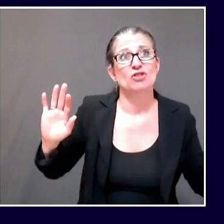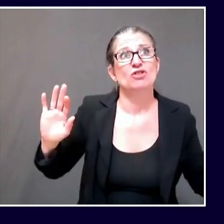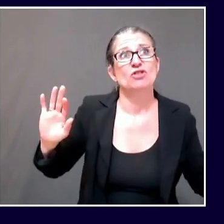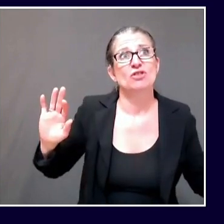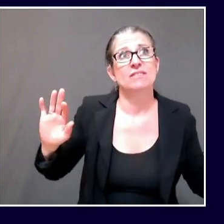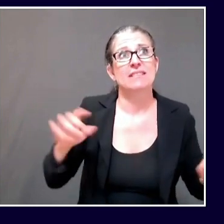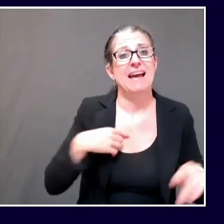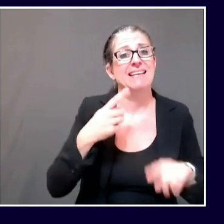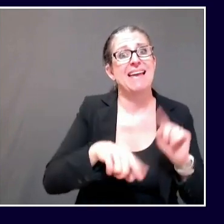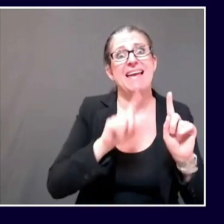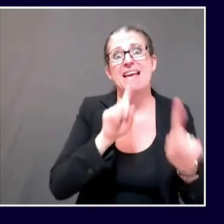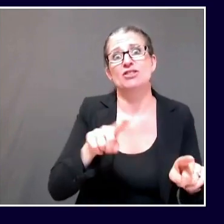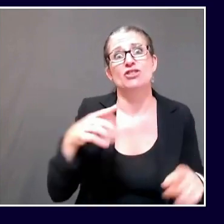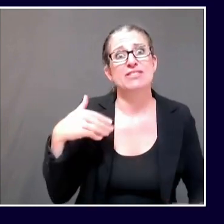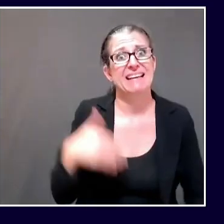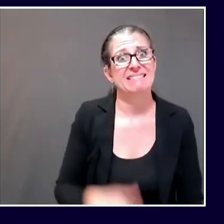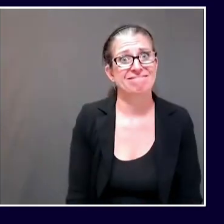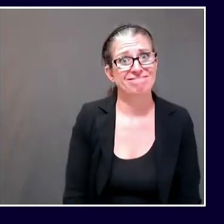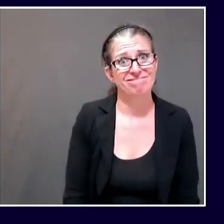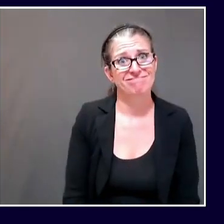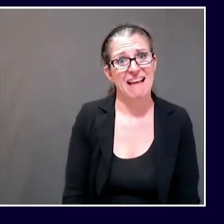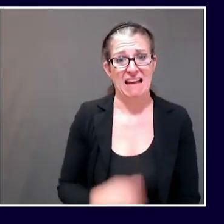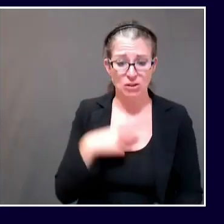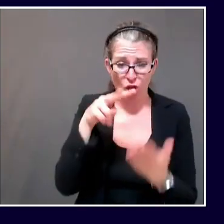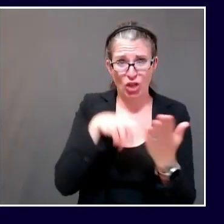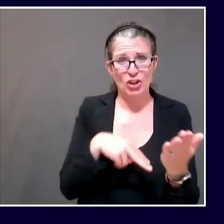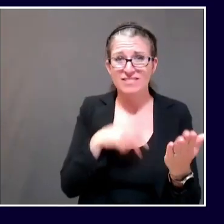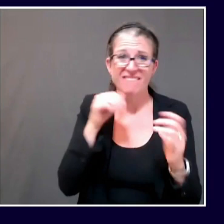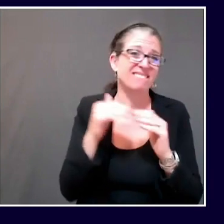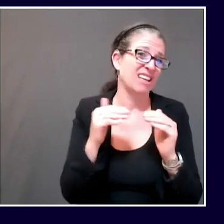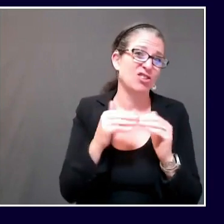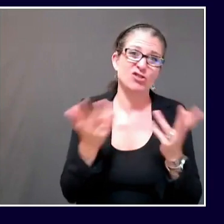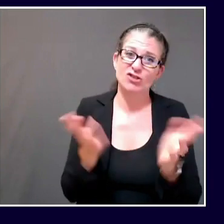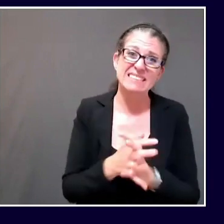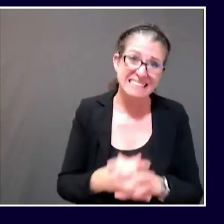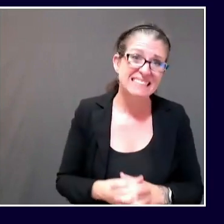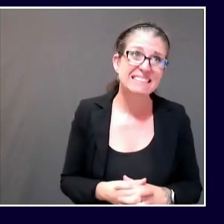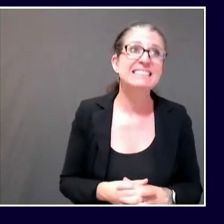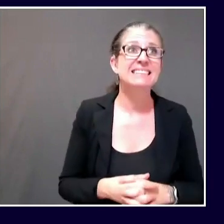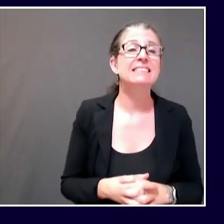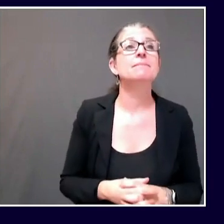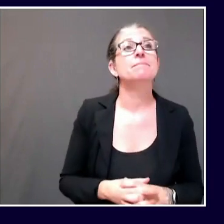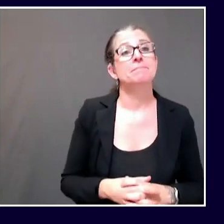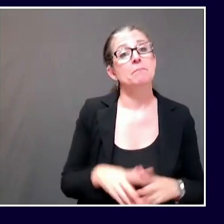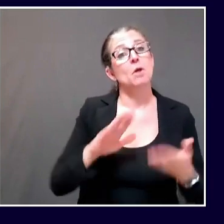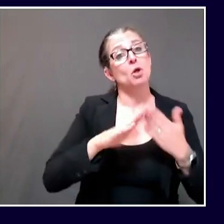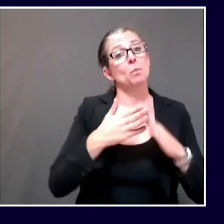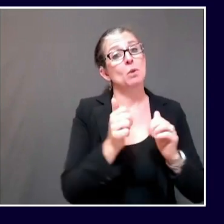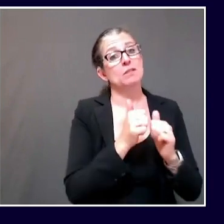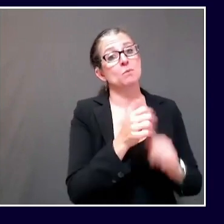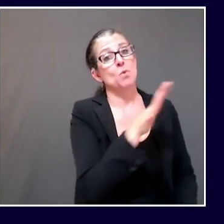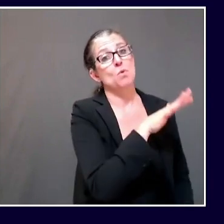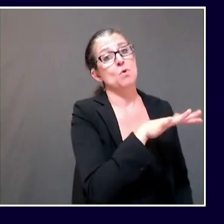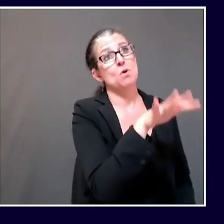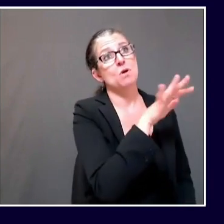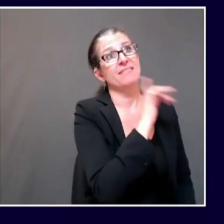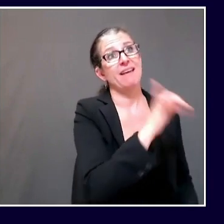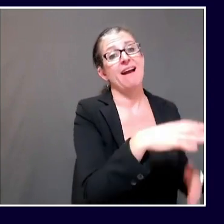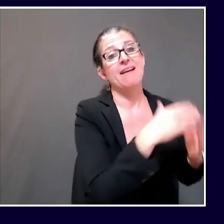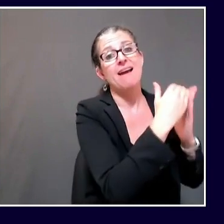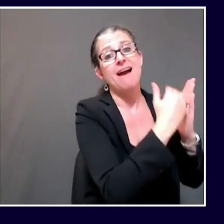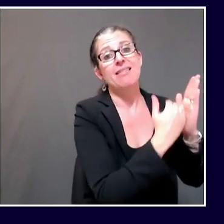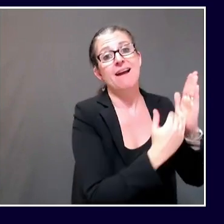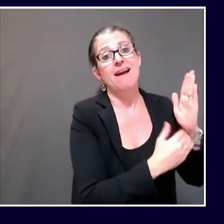will go back and remind people that we did develop the community sports guidelines at a different time for a different purpose. It was in the